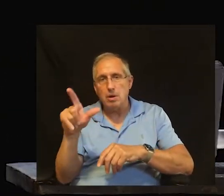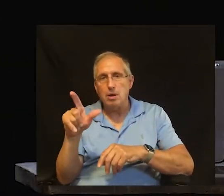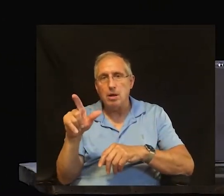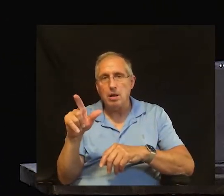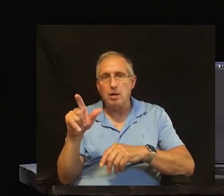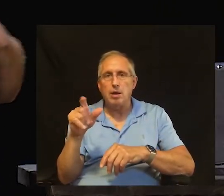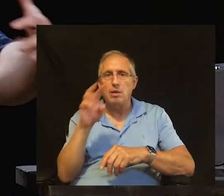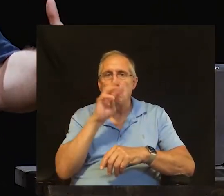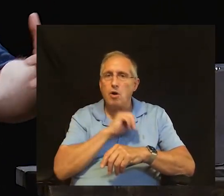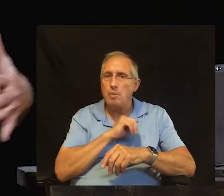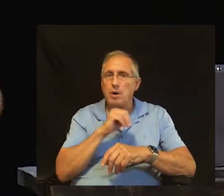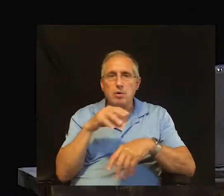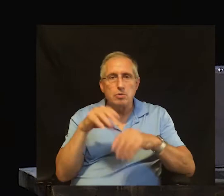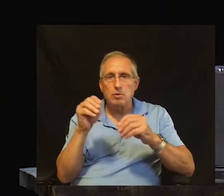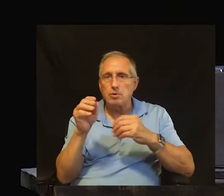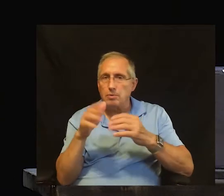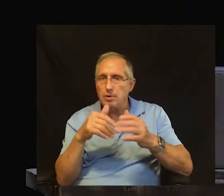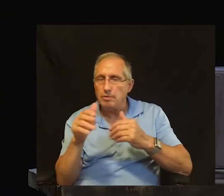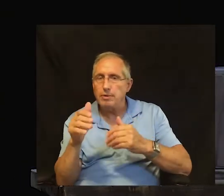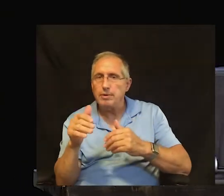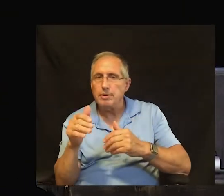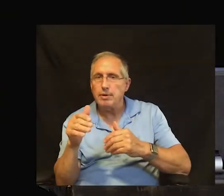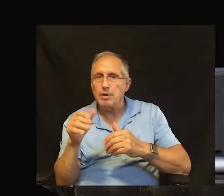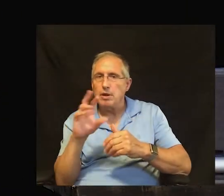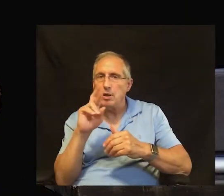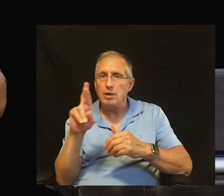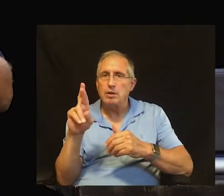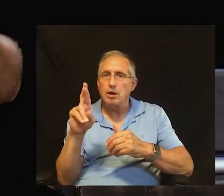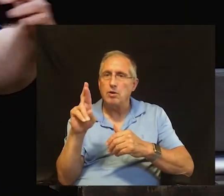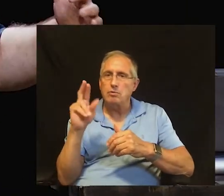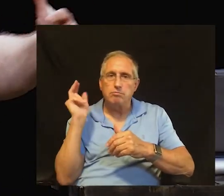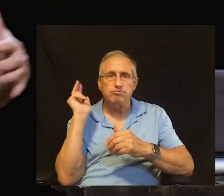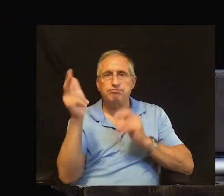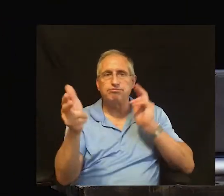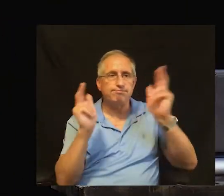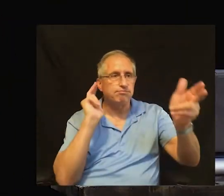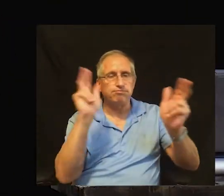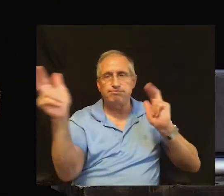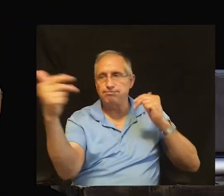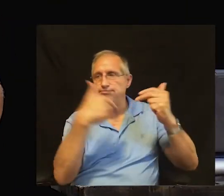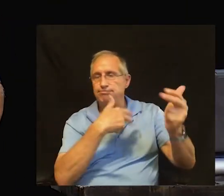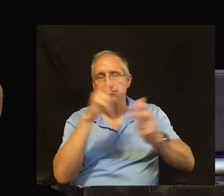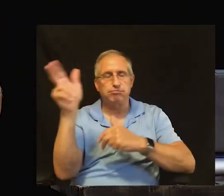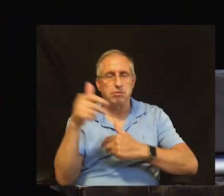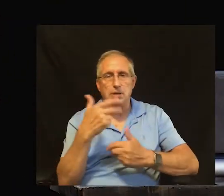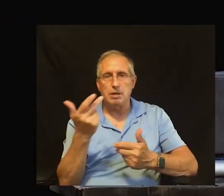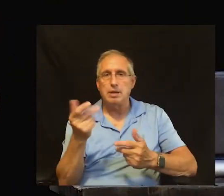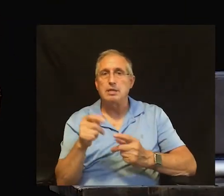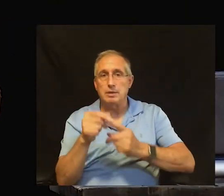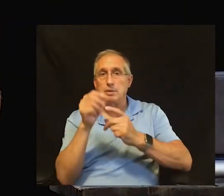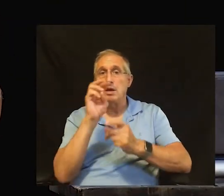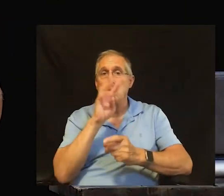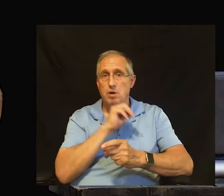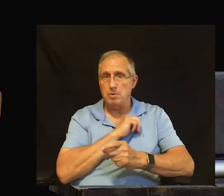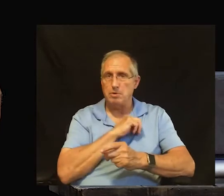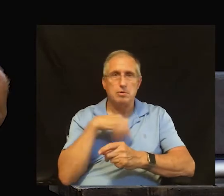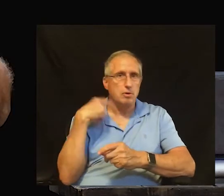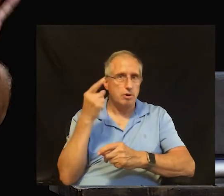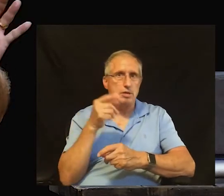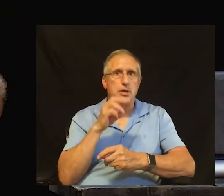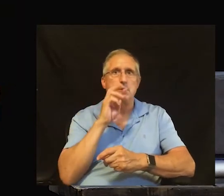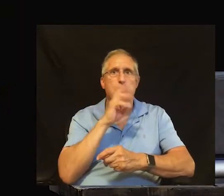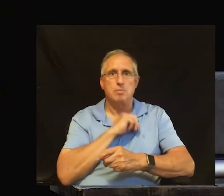mall or at the Walmart grocery store, cars whipping all around, and Metro Phoenix area, especially at